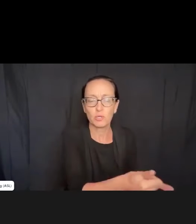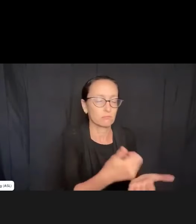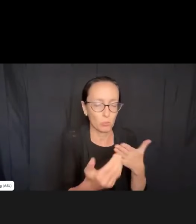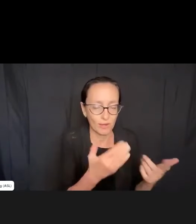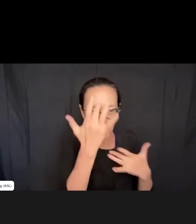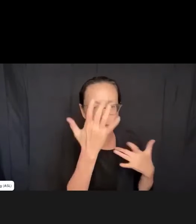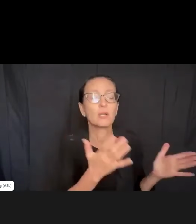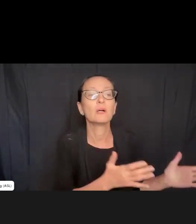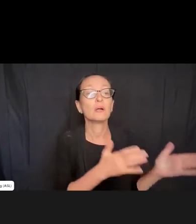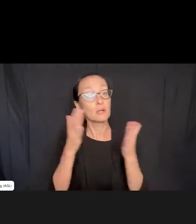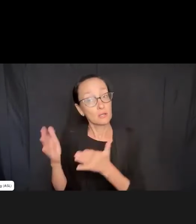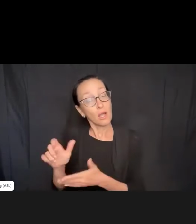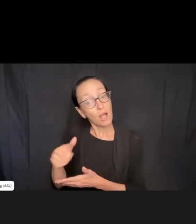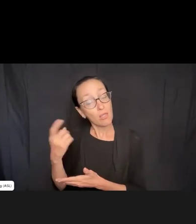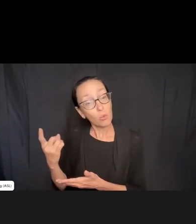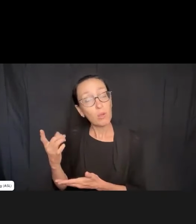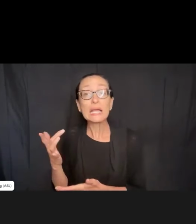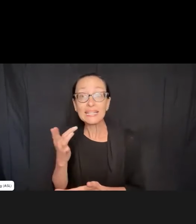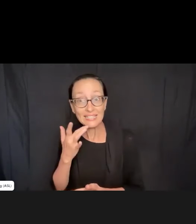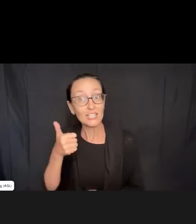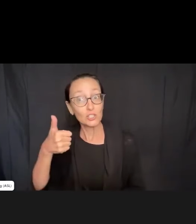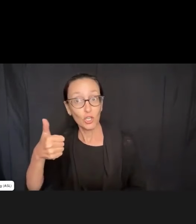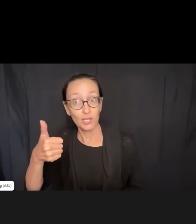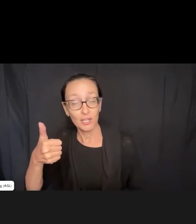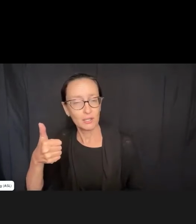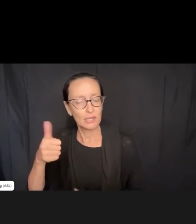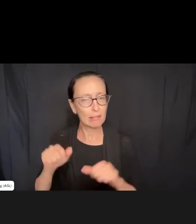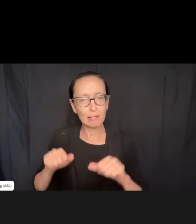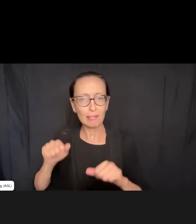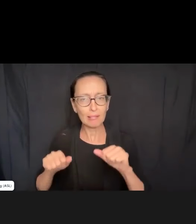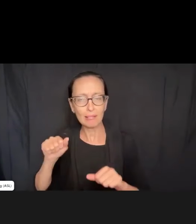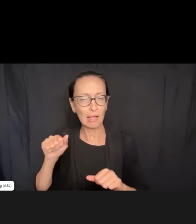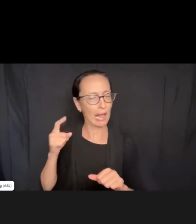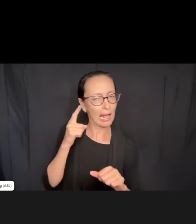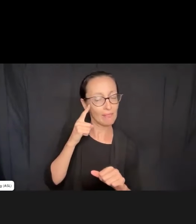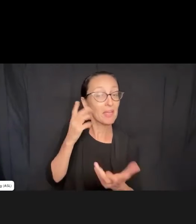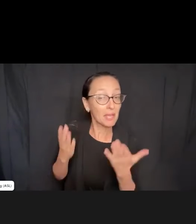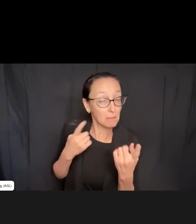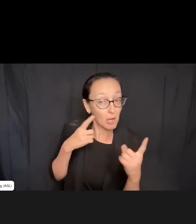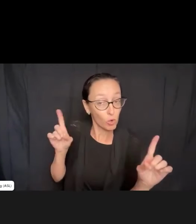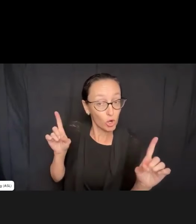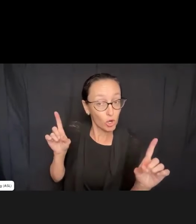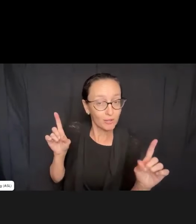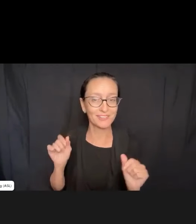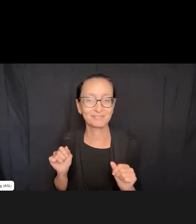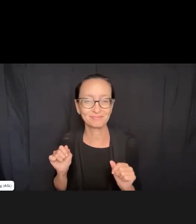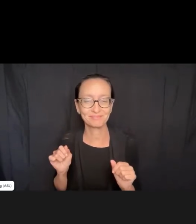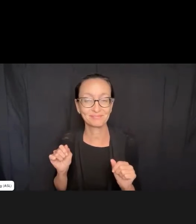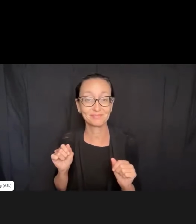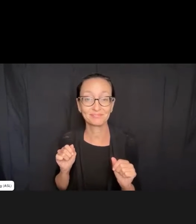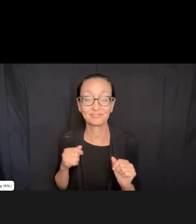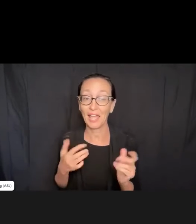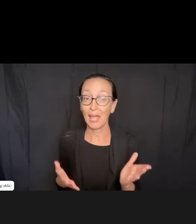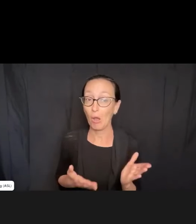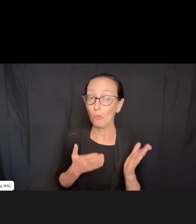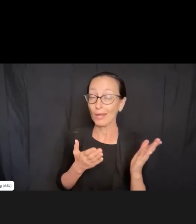ailing you, or we have this other one that tastes good but we're not sure, we think it might work, I would recommend